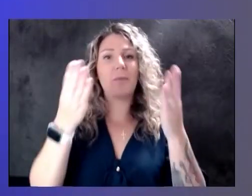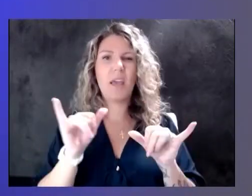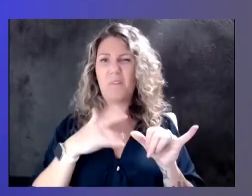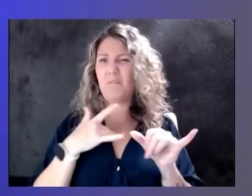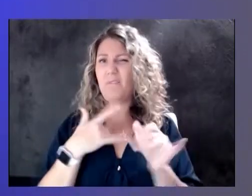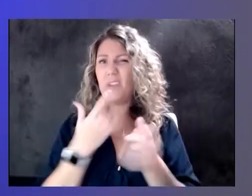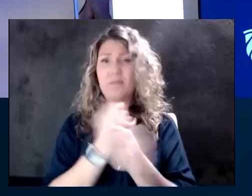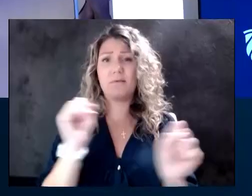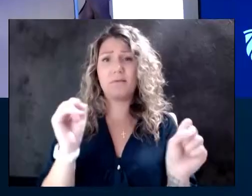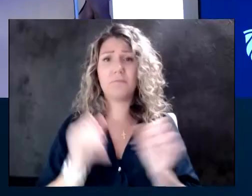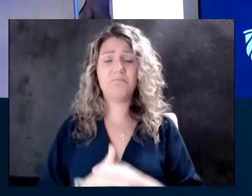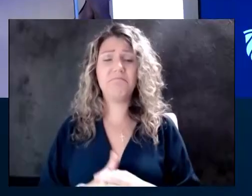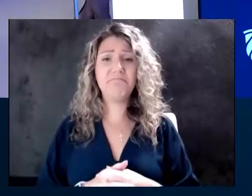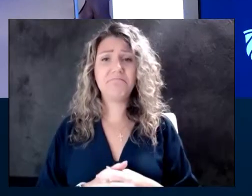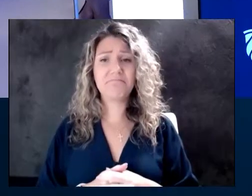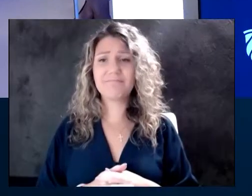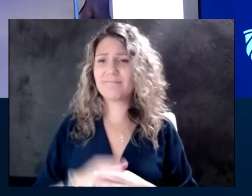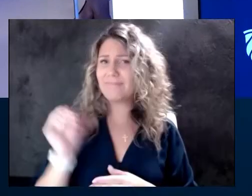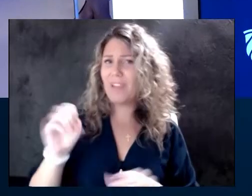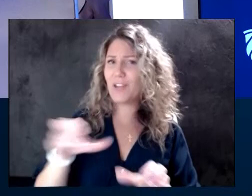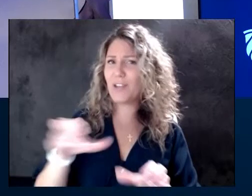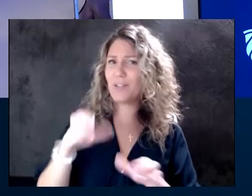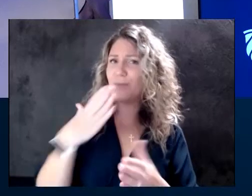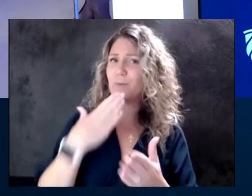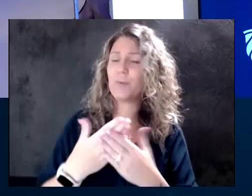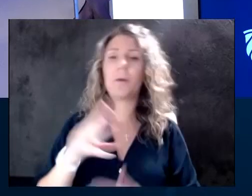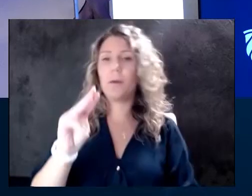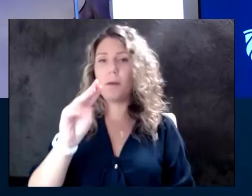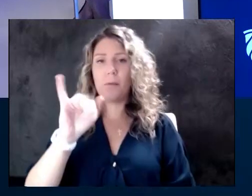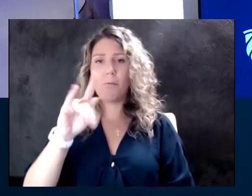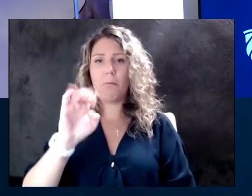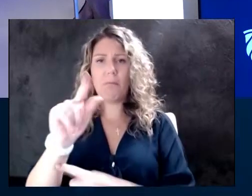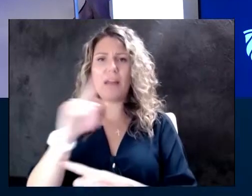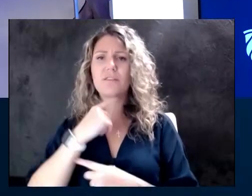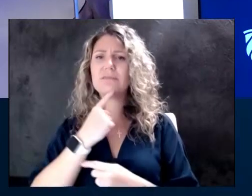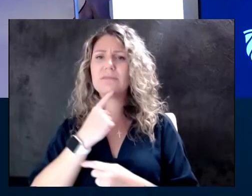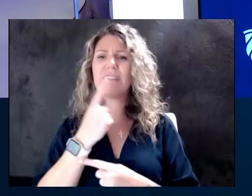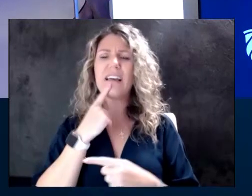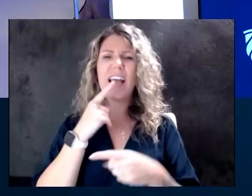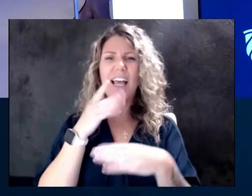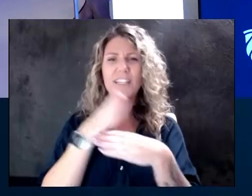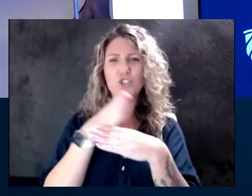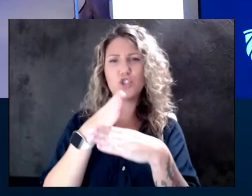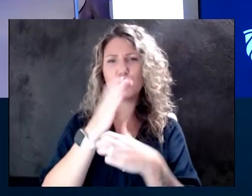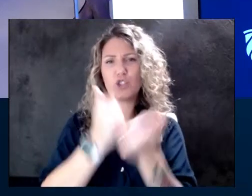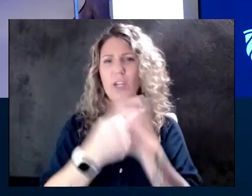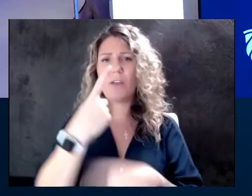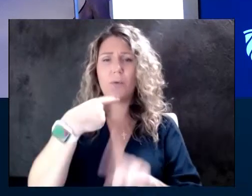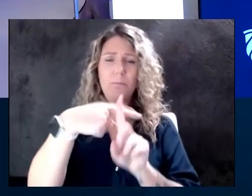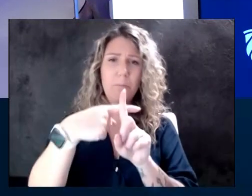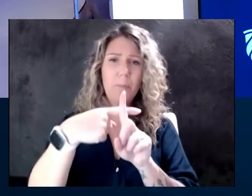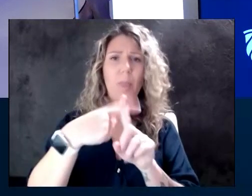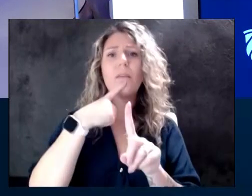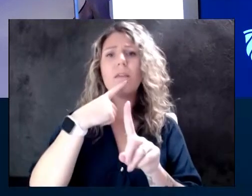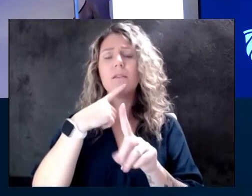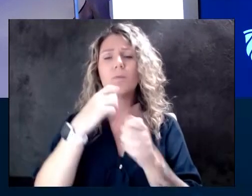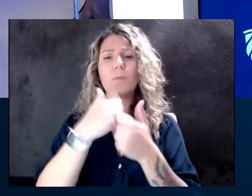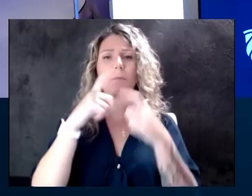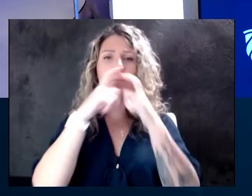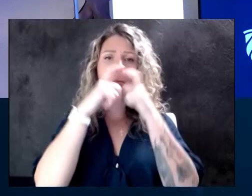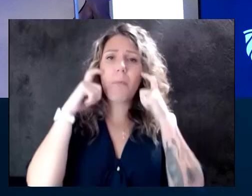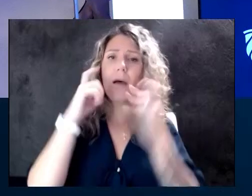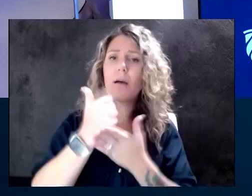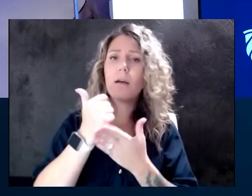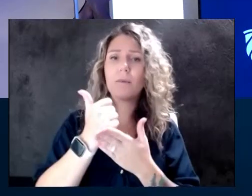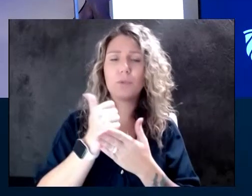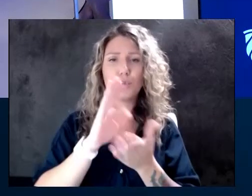doing it pretty well. Okay, so Michael says, I share everyone's optimism about masks helping in schools, but he fears that we're basing